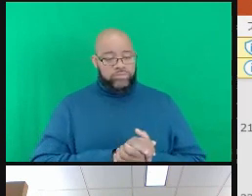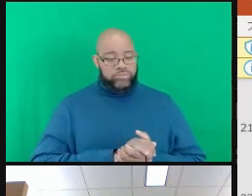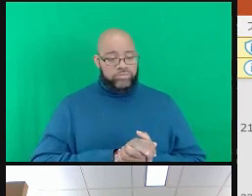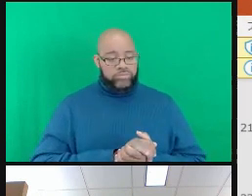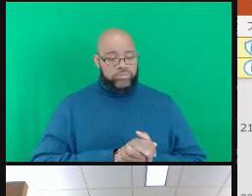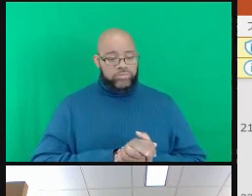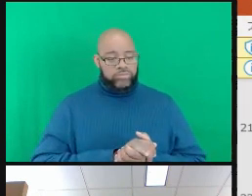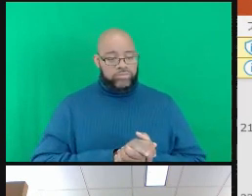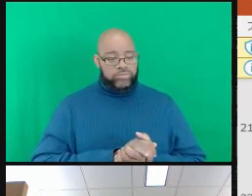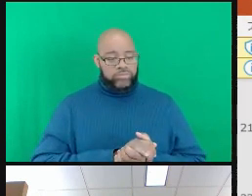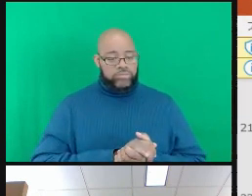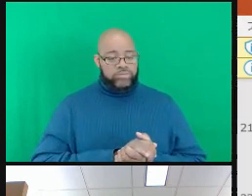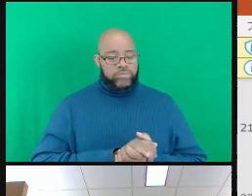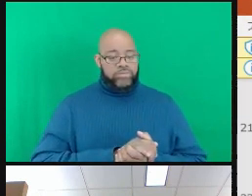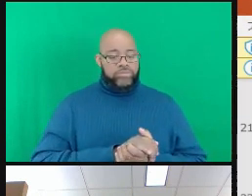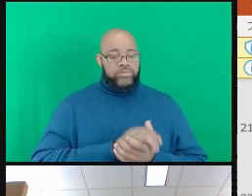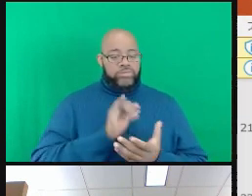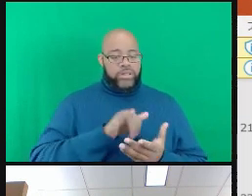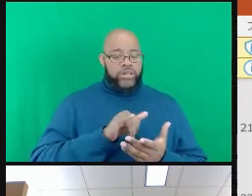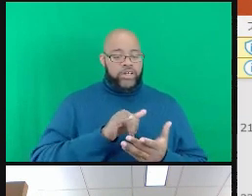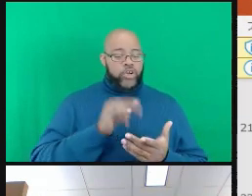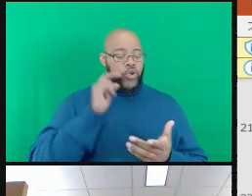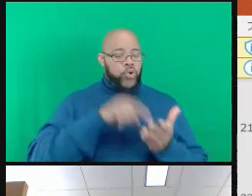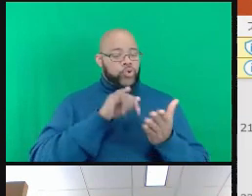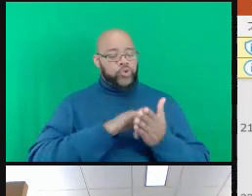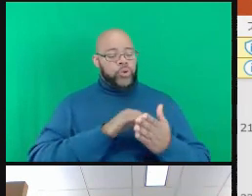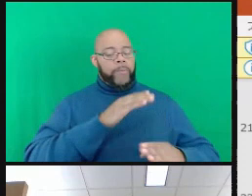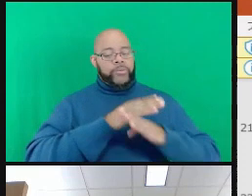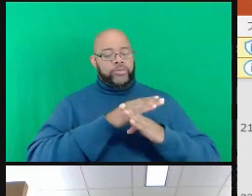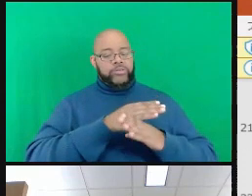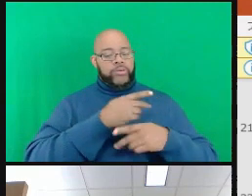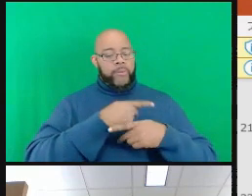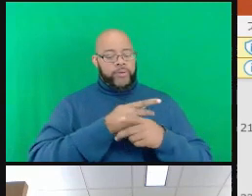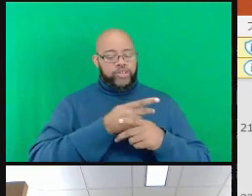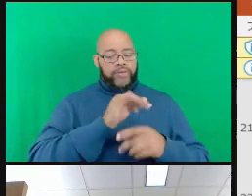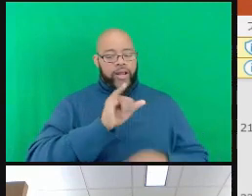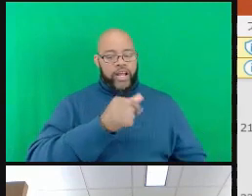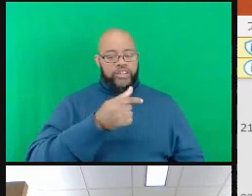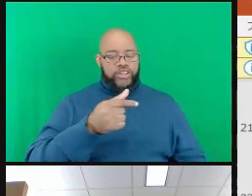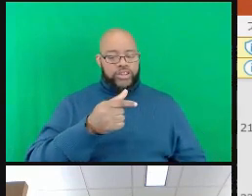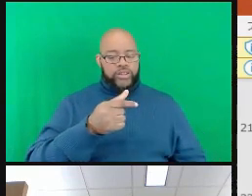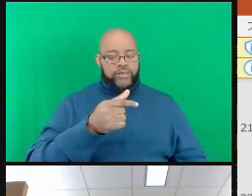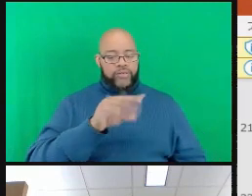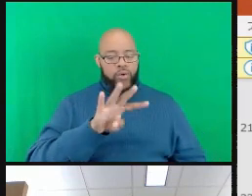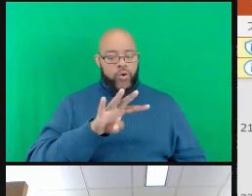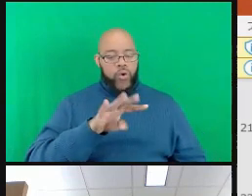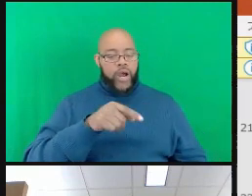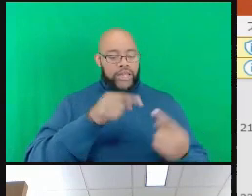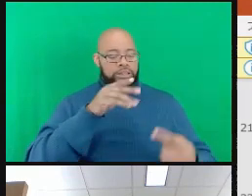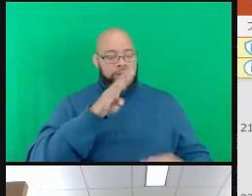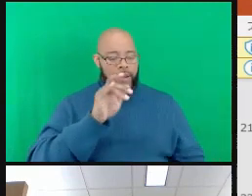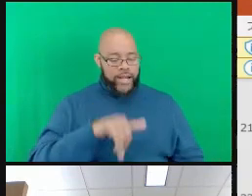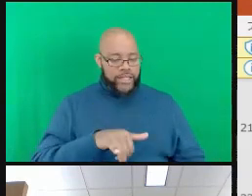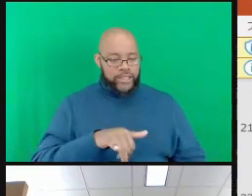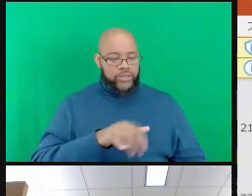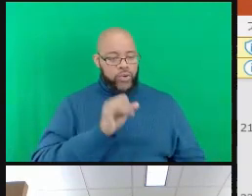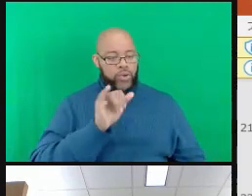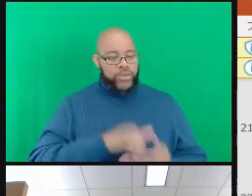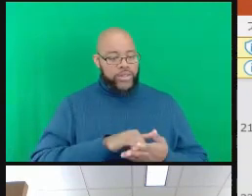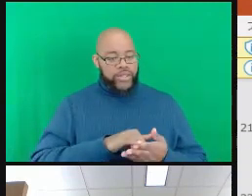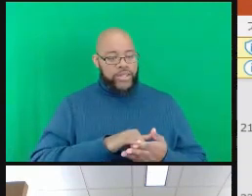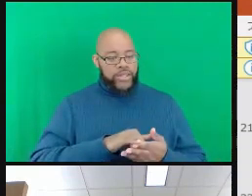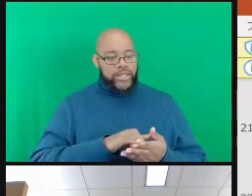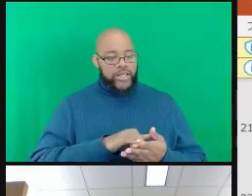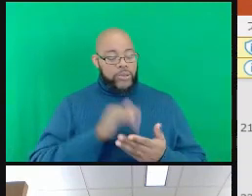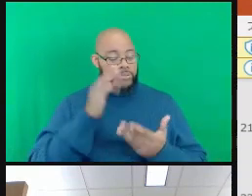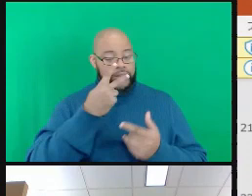interleukin 10 is known to induce the production of IgG4 antibody, and so like with that we expect to